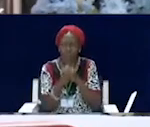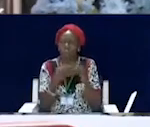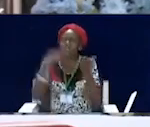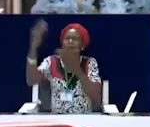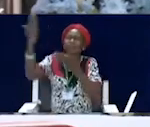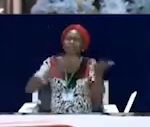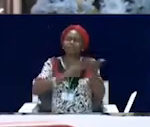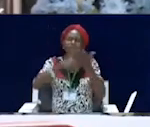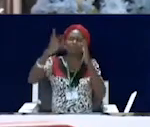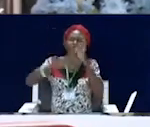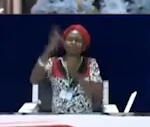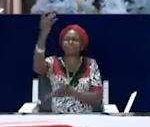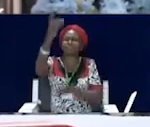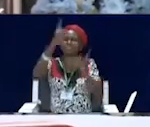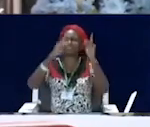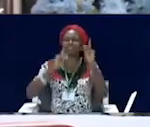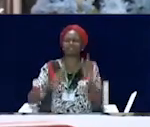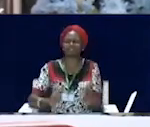Holy Spirit down.